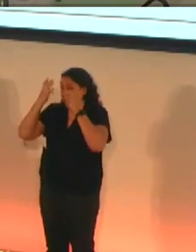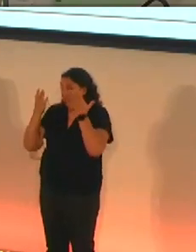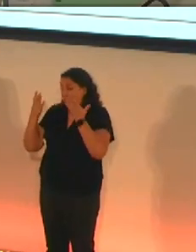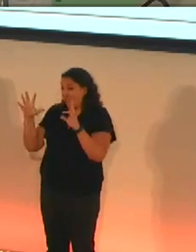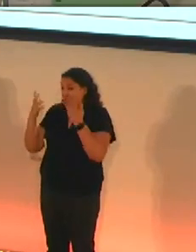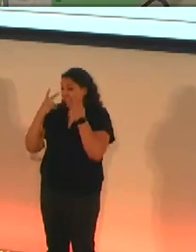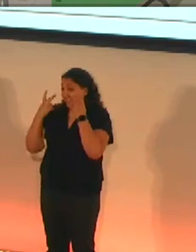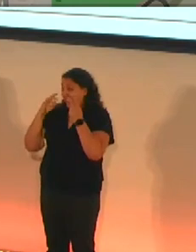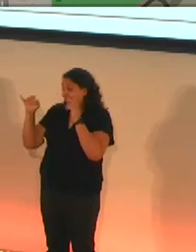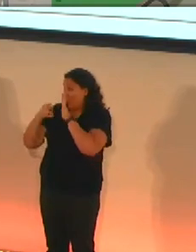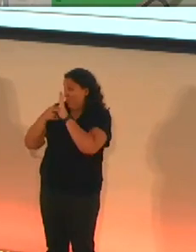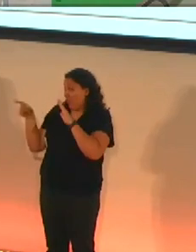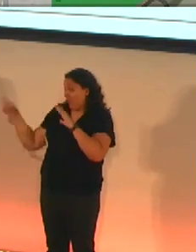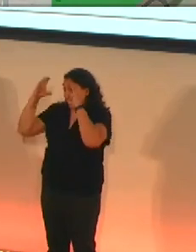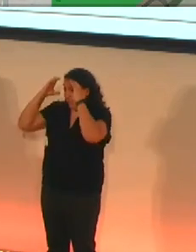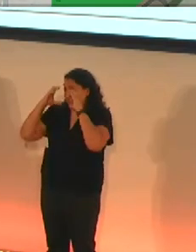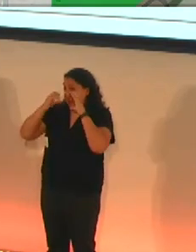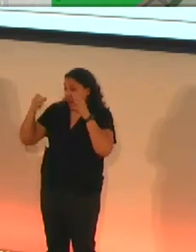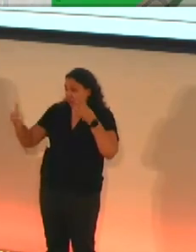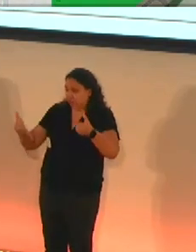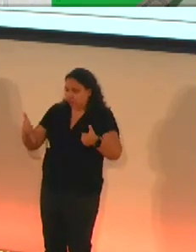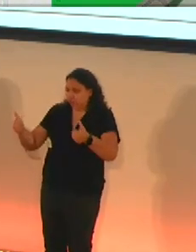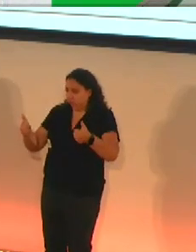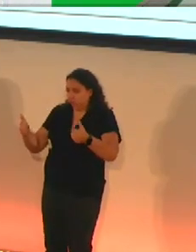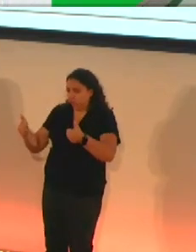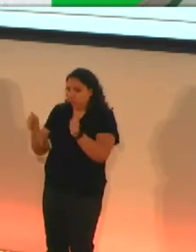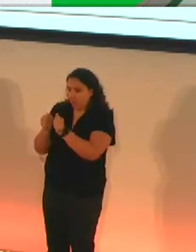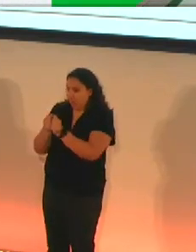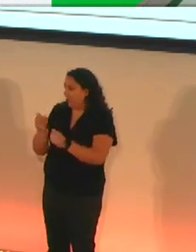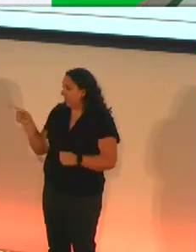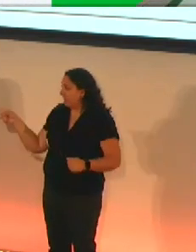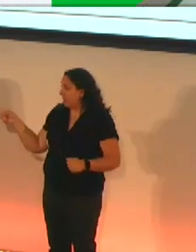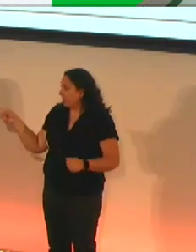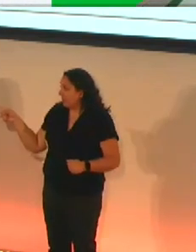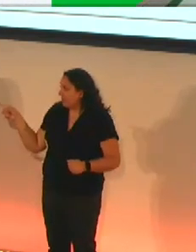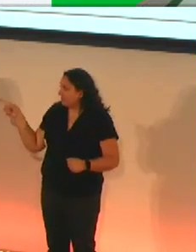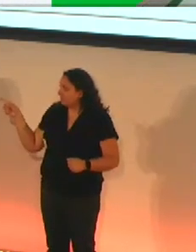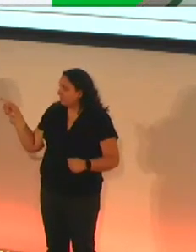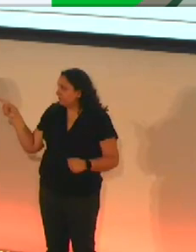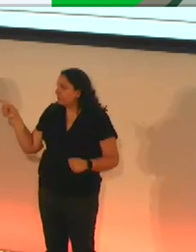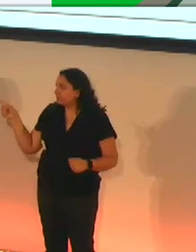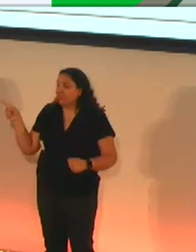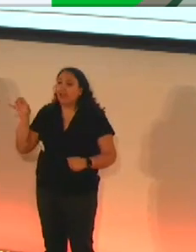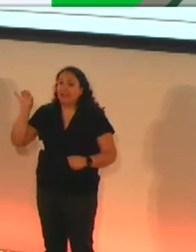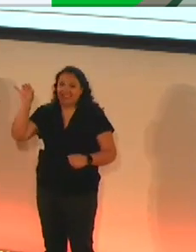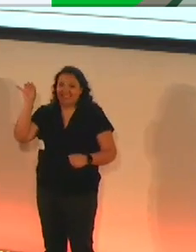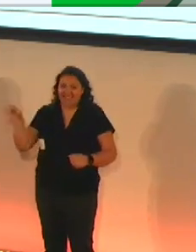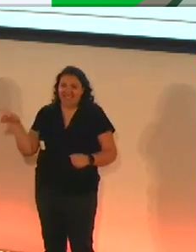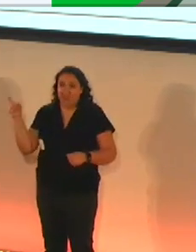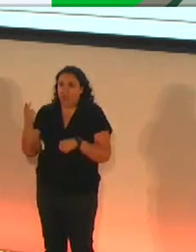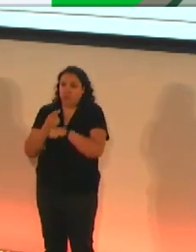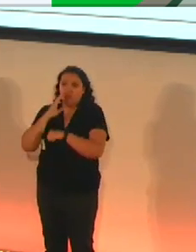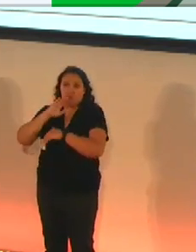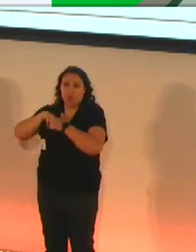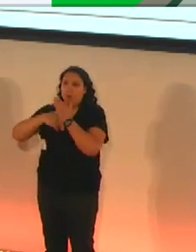brand of commercial headset and the controllers that go with it. So these typical controllers are the ones that we used for all of our functions in